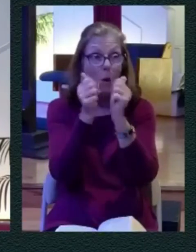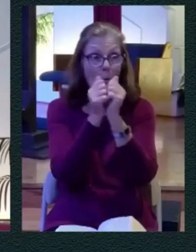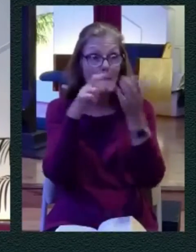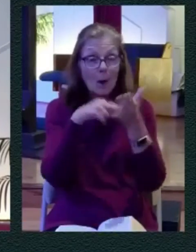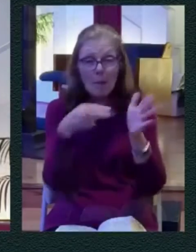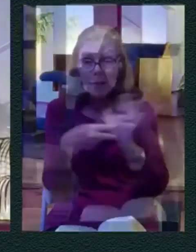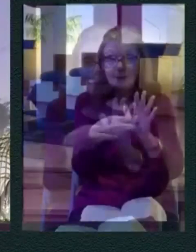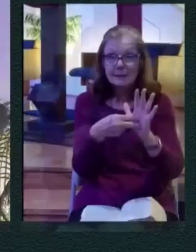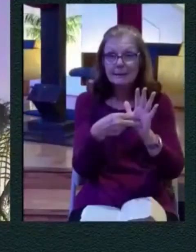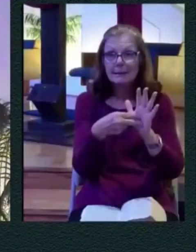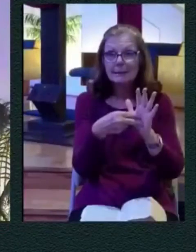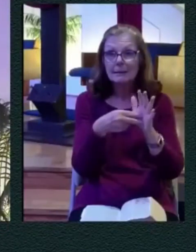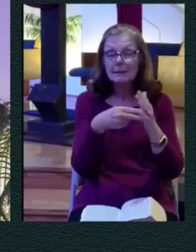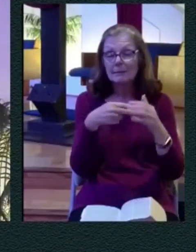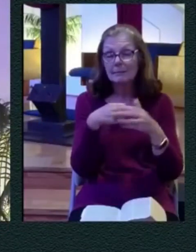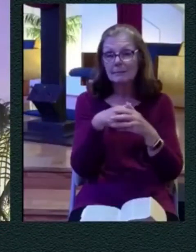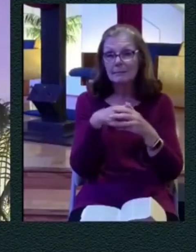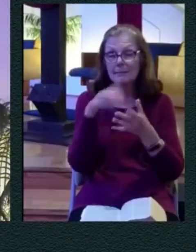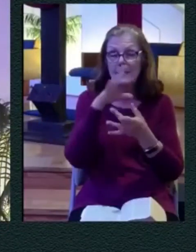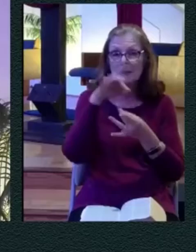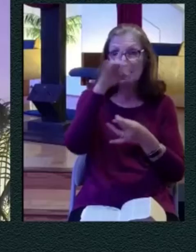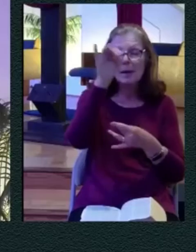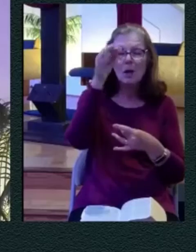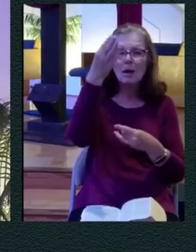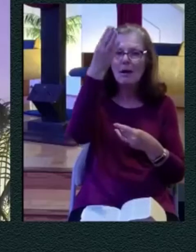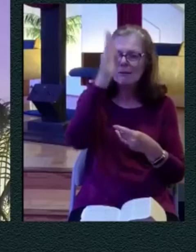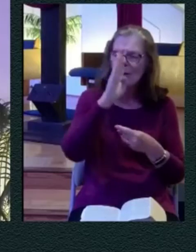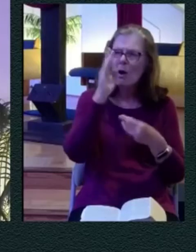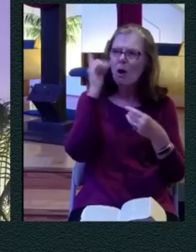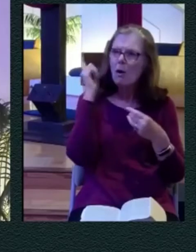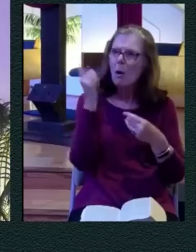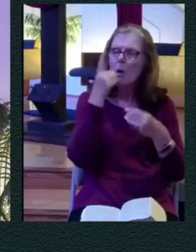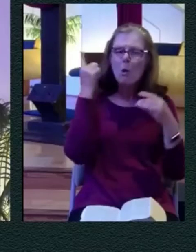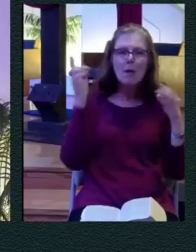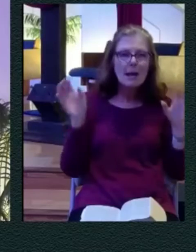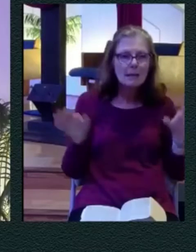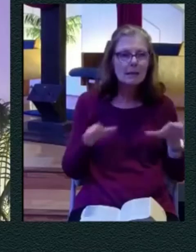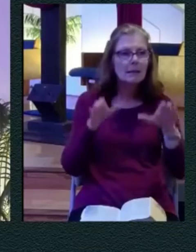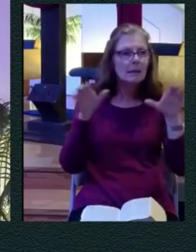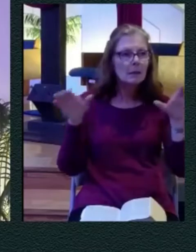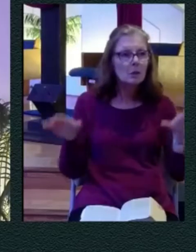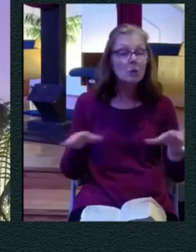The Spirit of God is constantly moving.